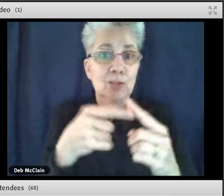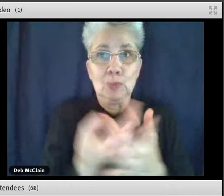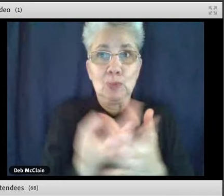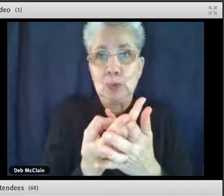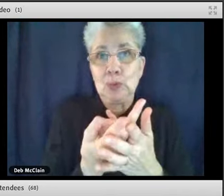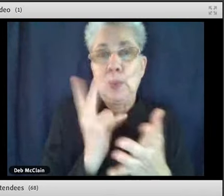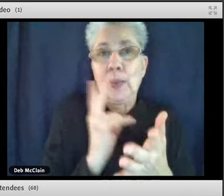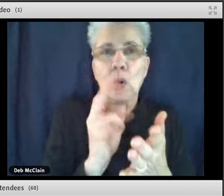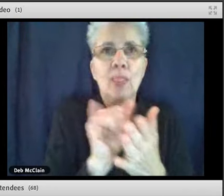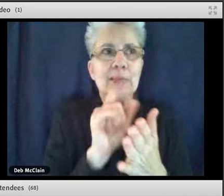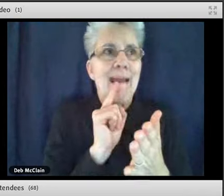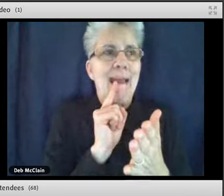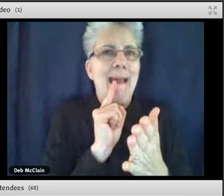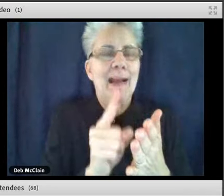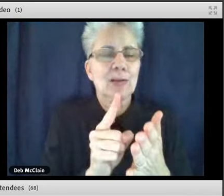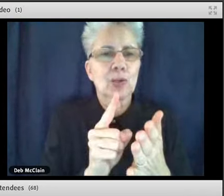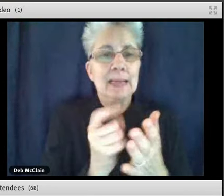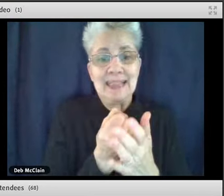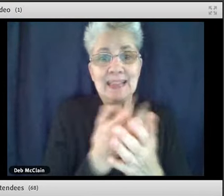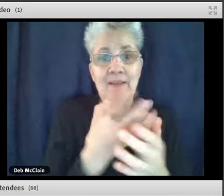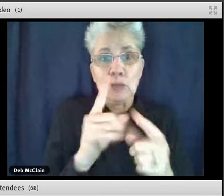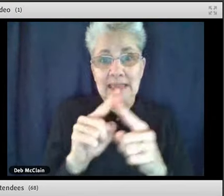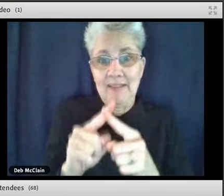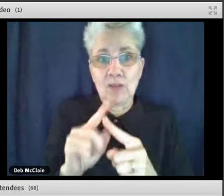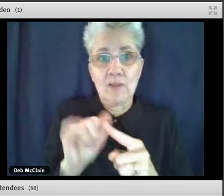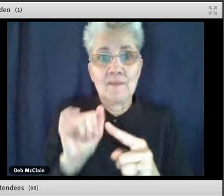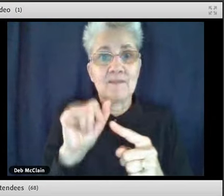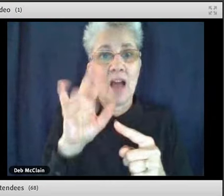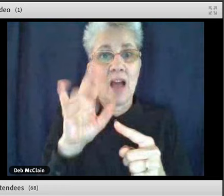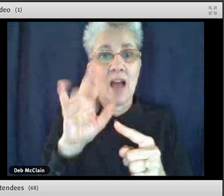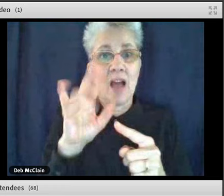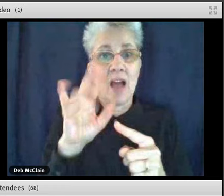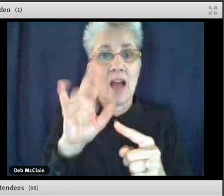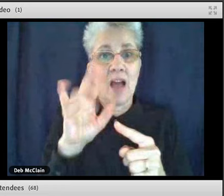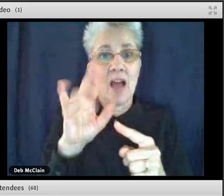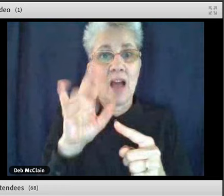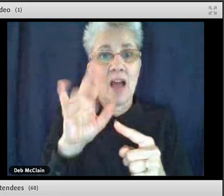actually several different viruses. We've had it before.